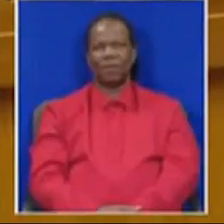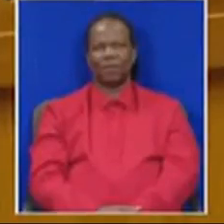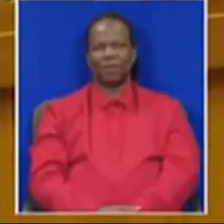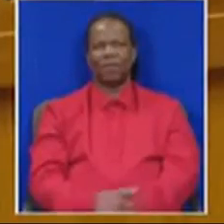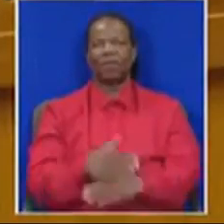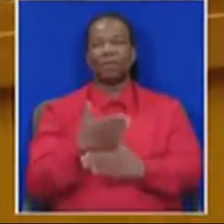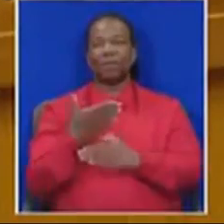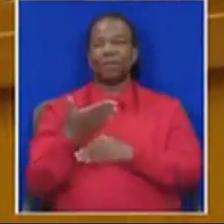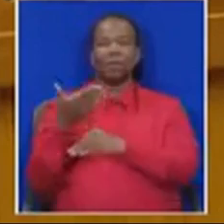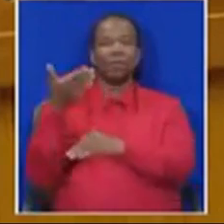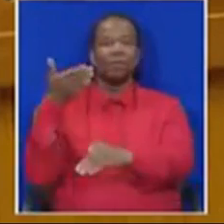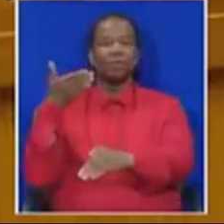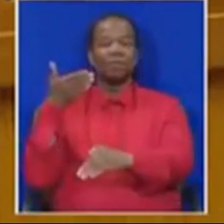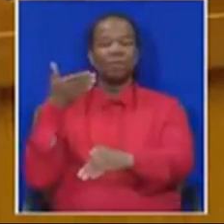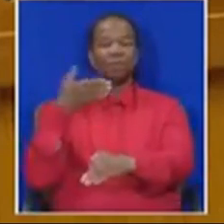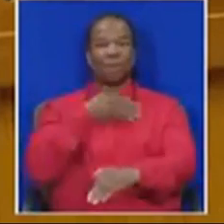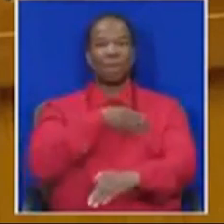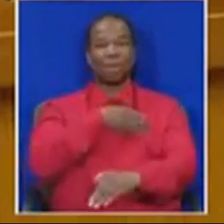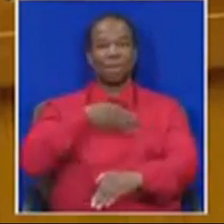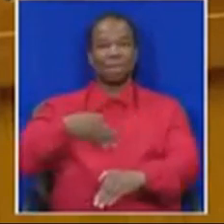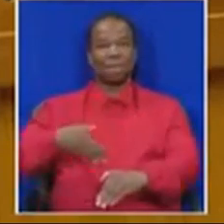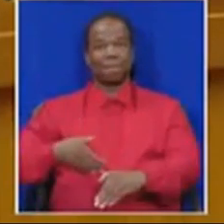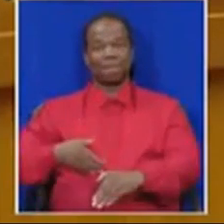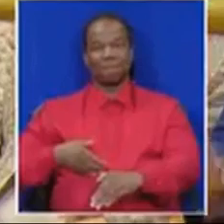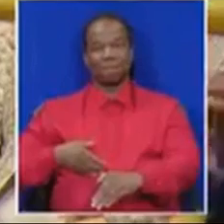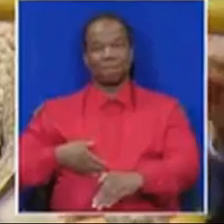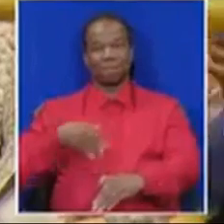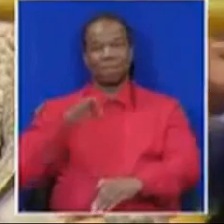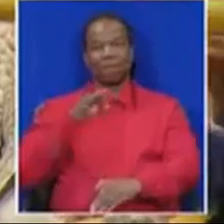former Deputy President, Mr. F.W. de Klerk,